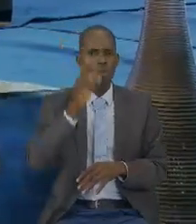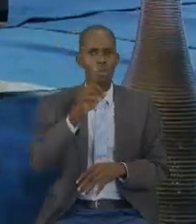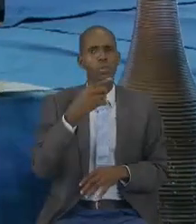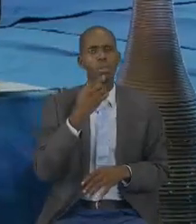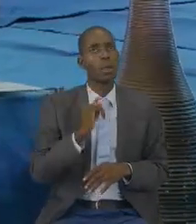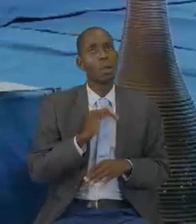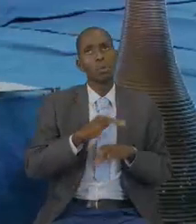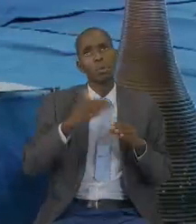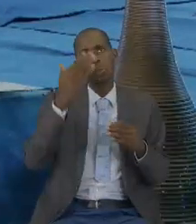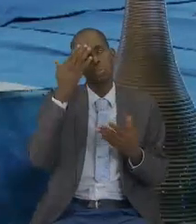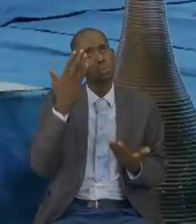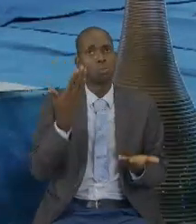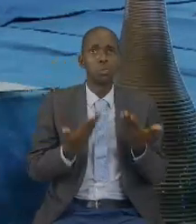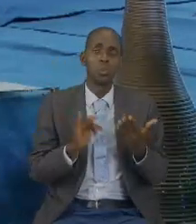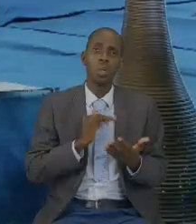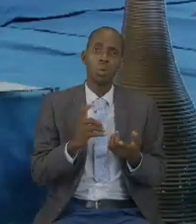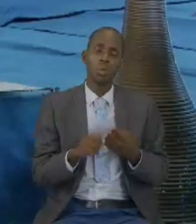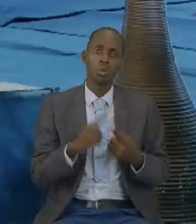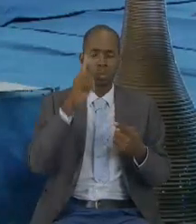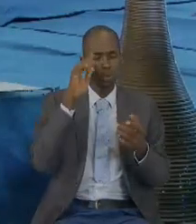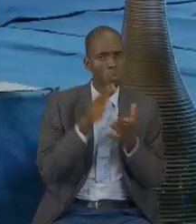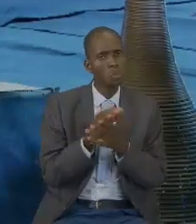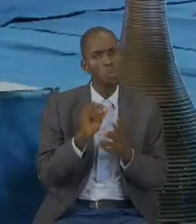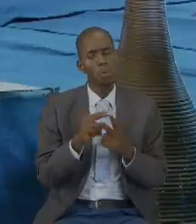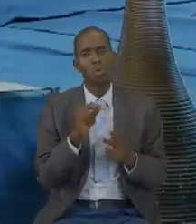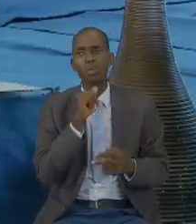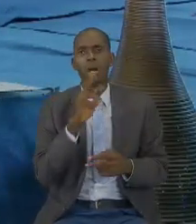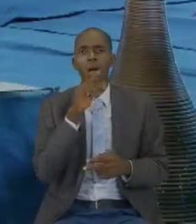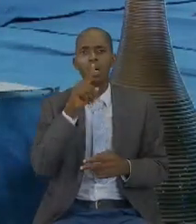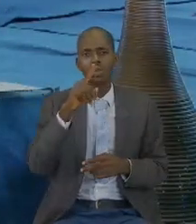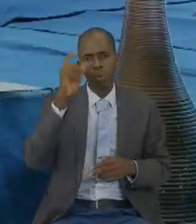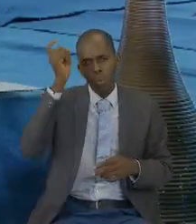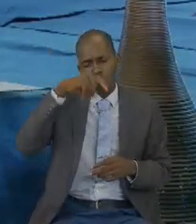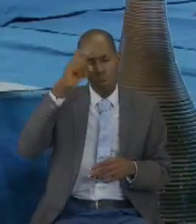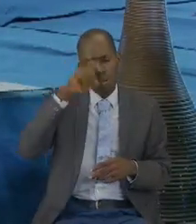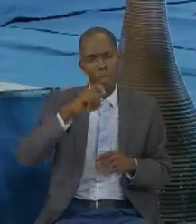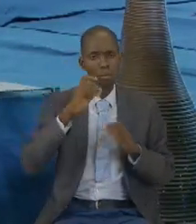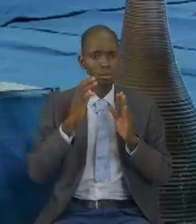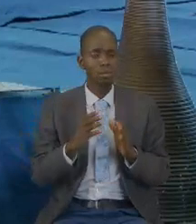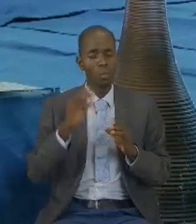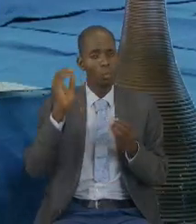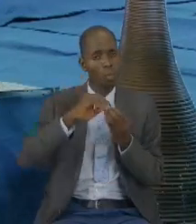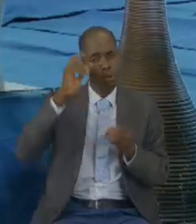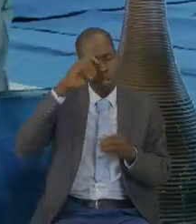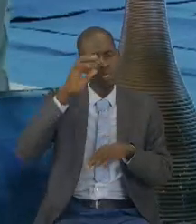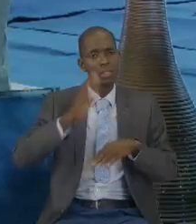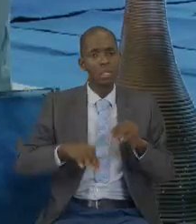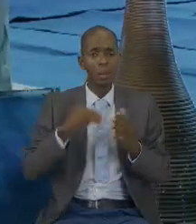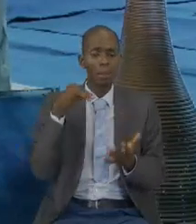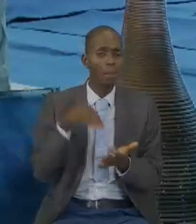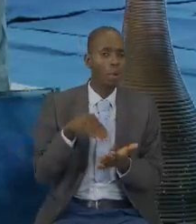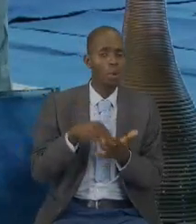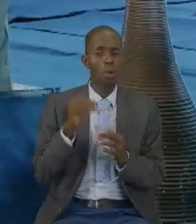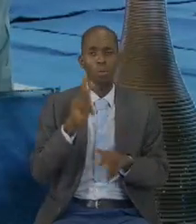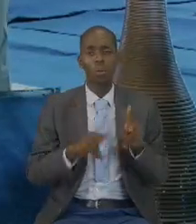know whether I want to believe or not? Are you wiser than millions of people? Are you wiser than